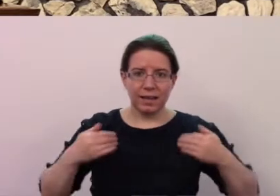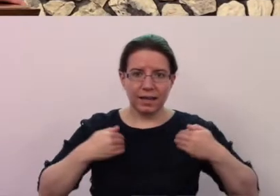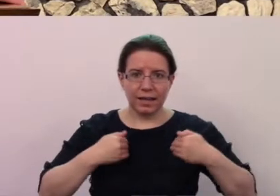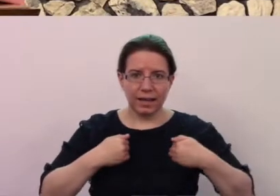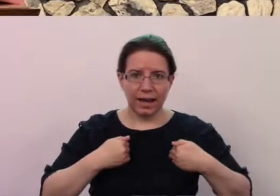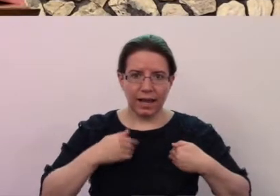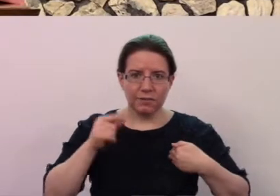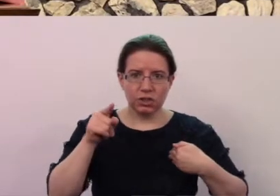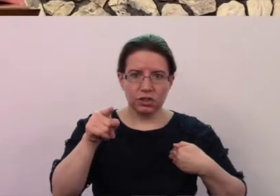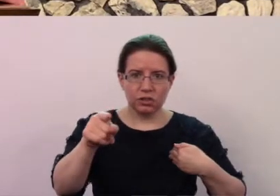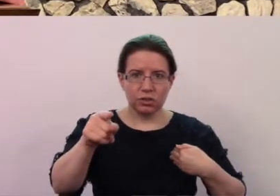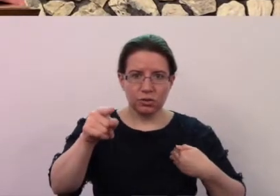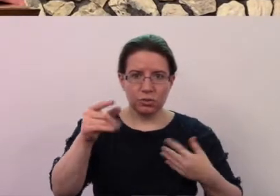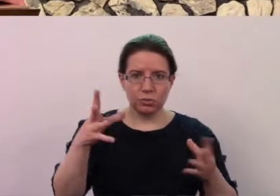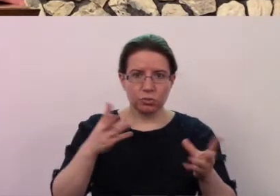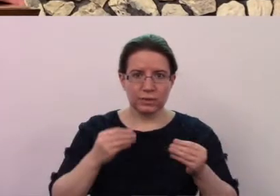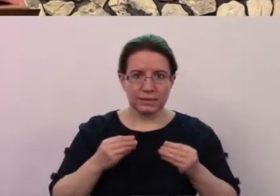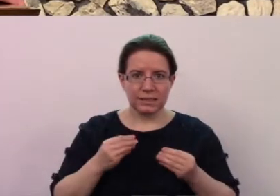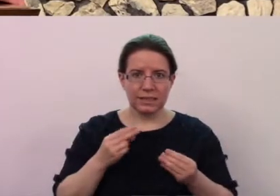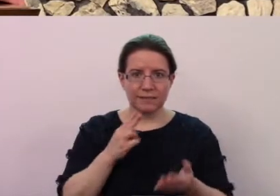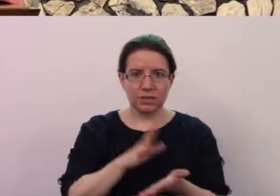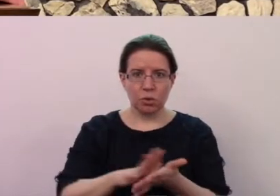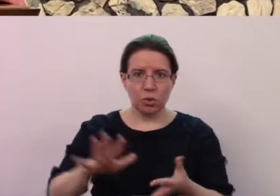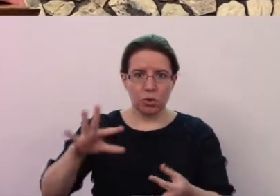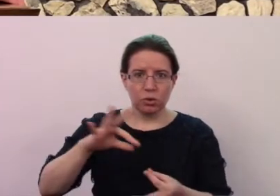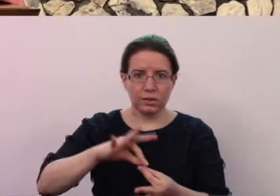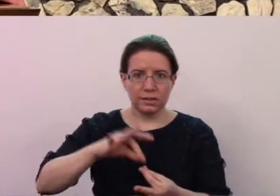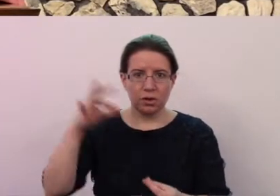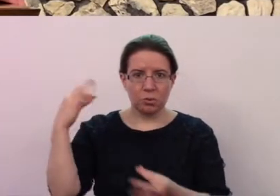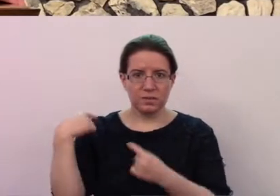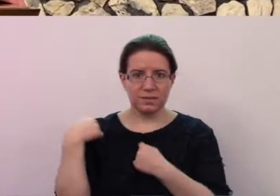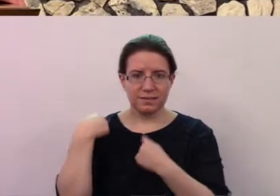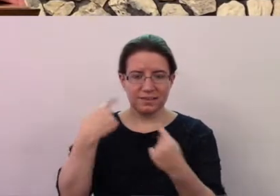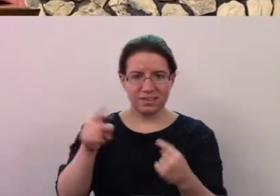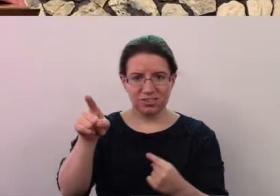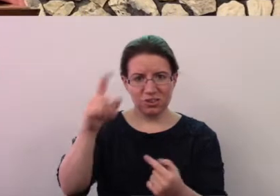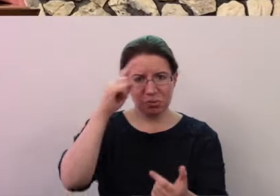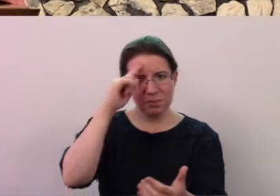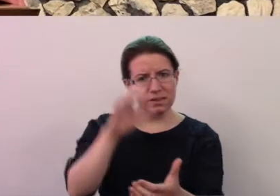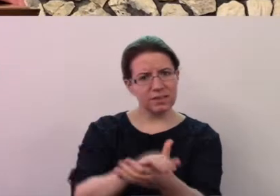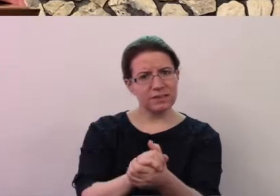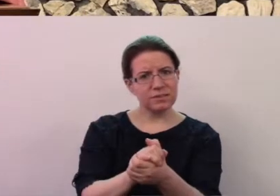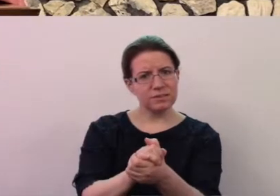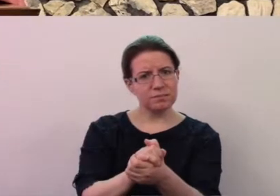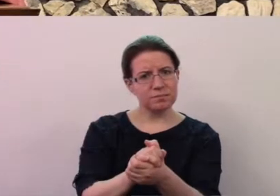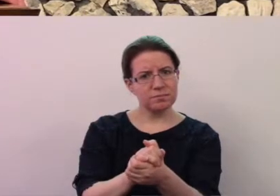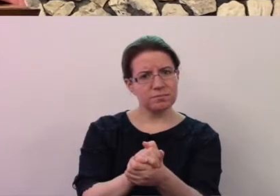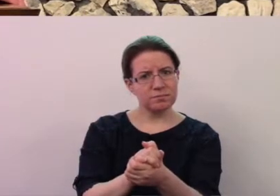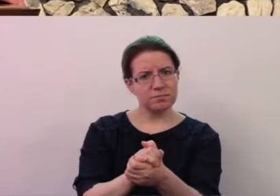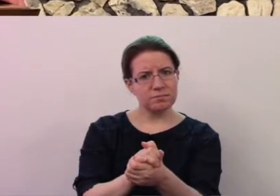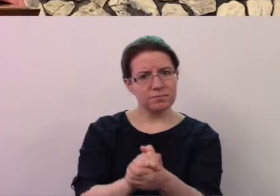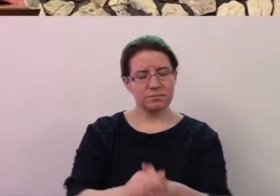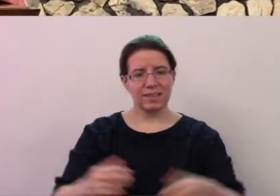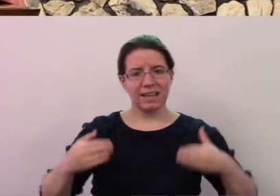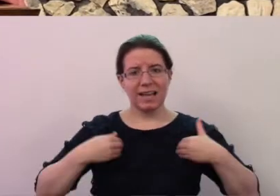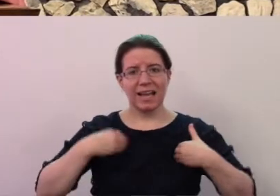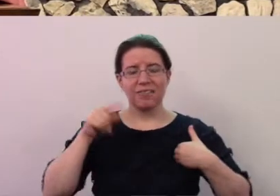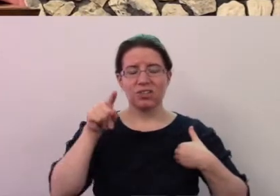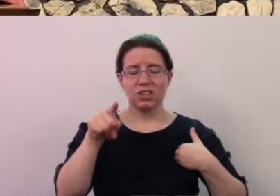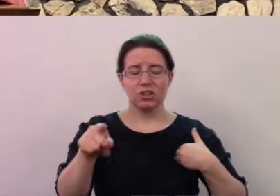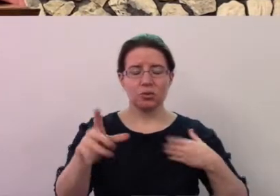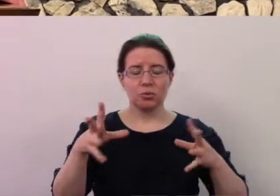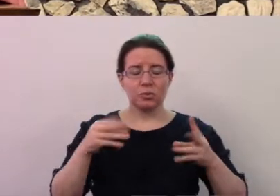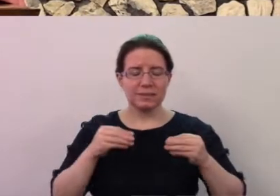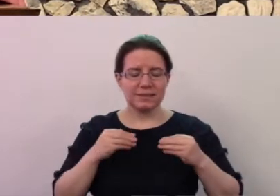has a question for you. Have you received the Holy Ghost since you believed? Have